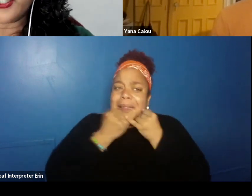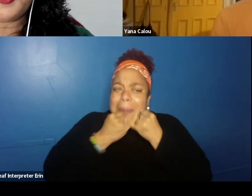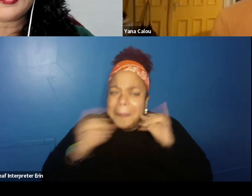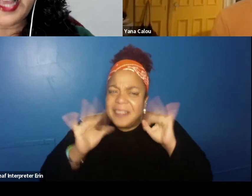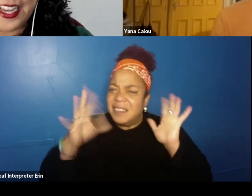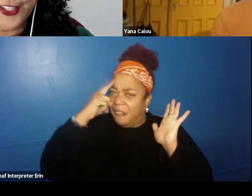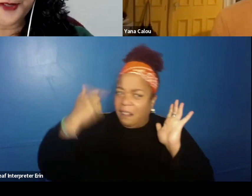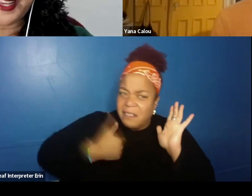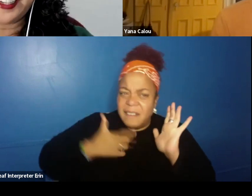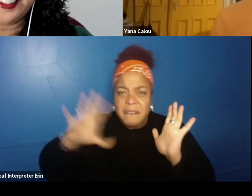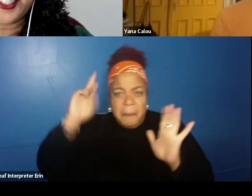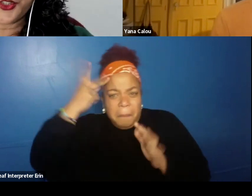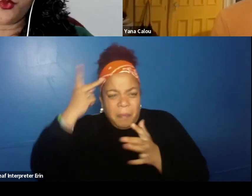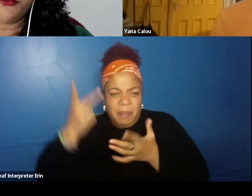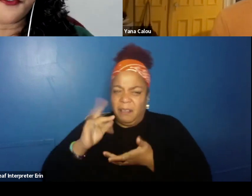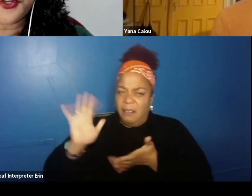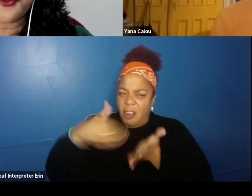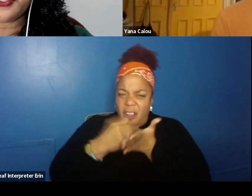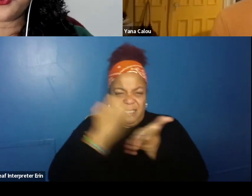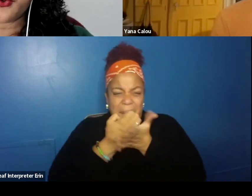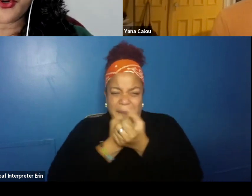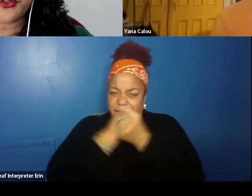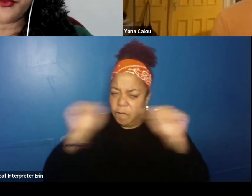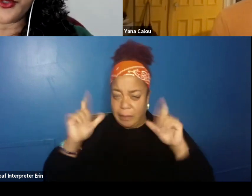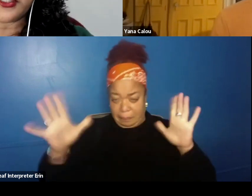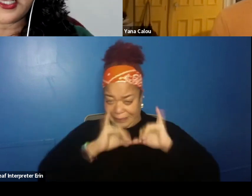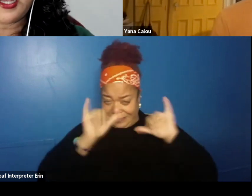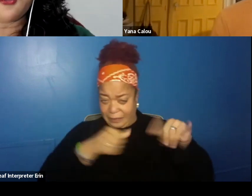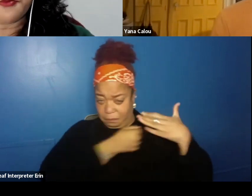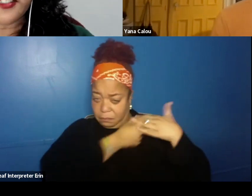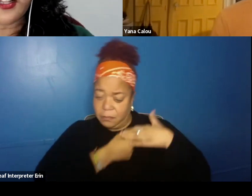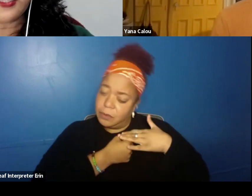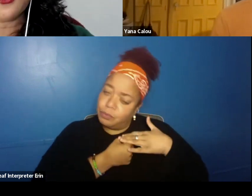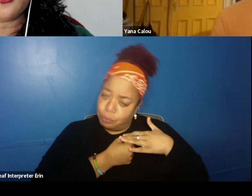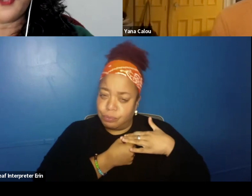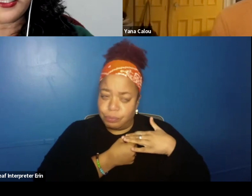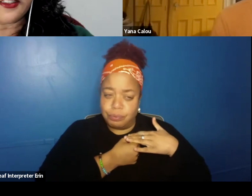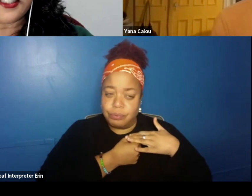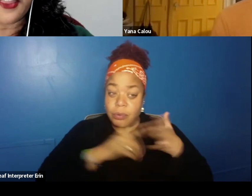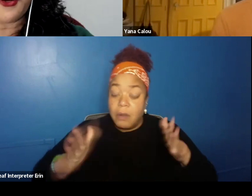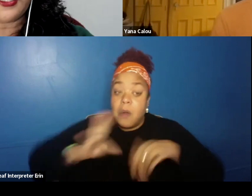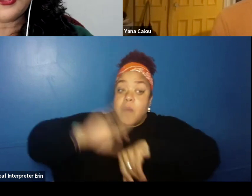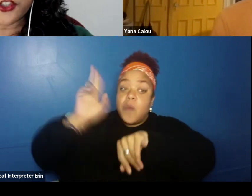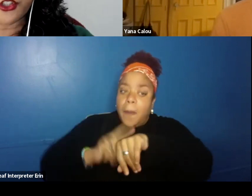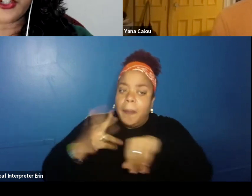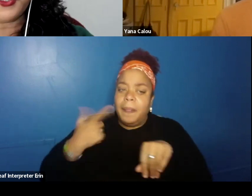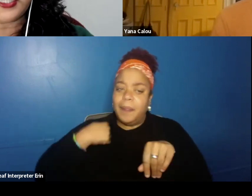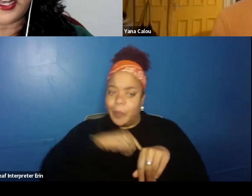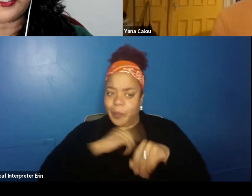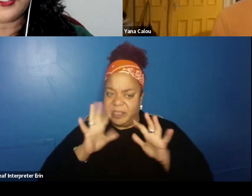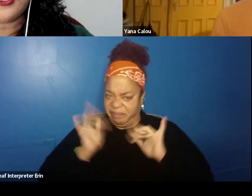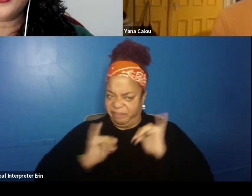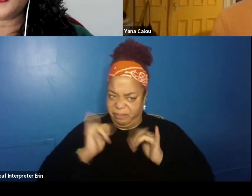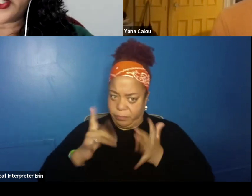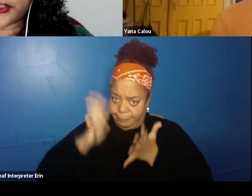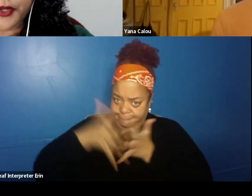Tonight, our spectacular panelists will review the historical roots of mental health surveillance and their inextricable